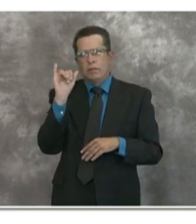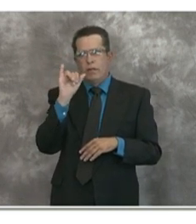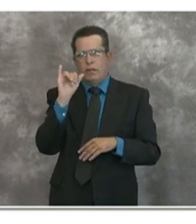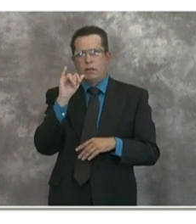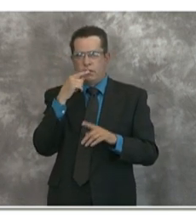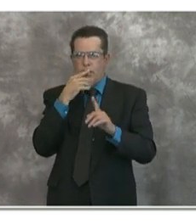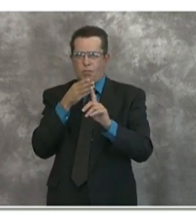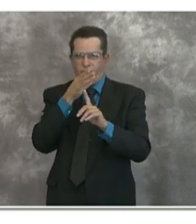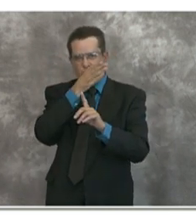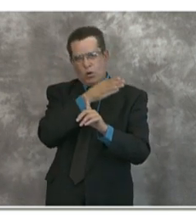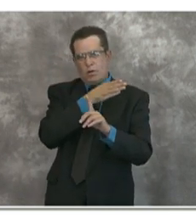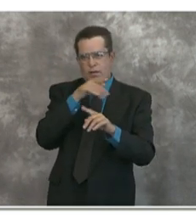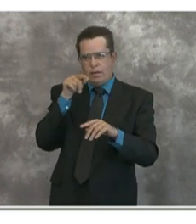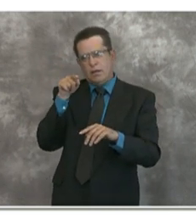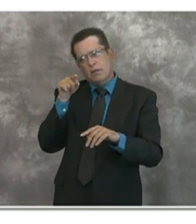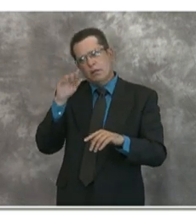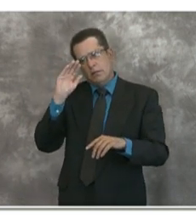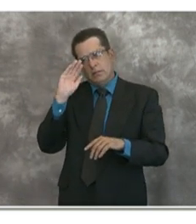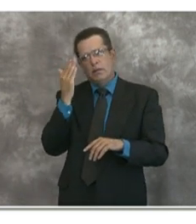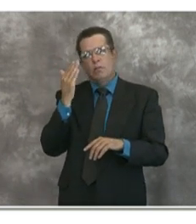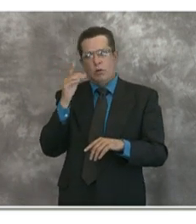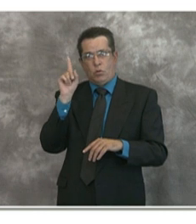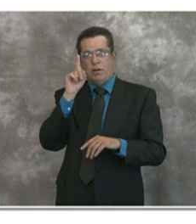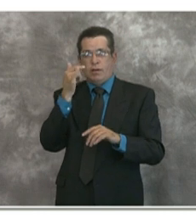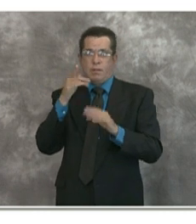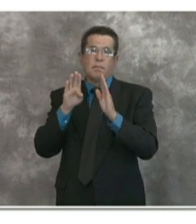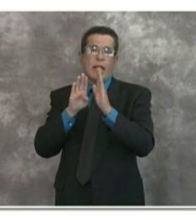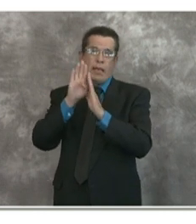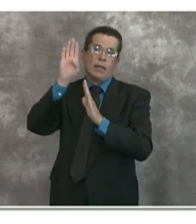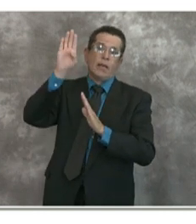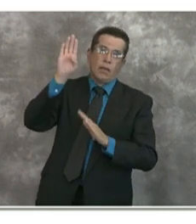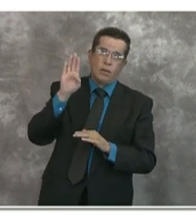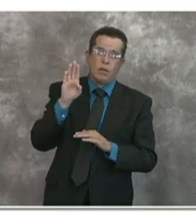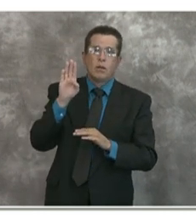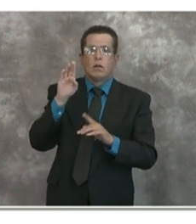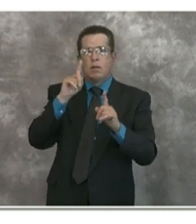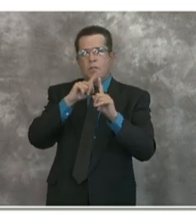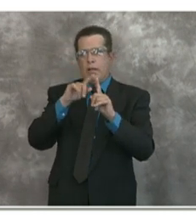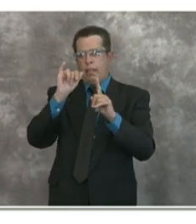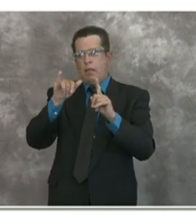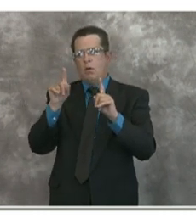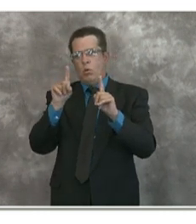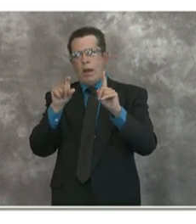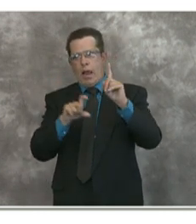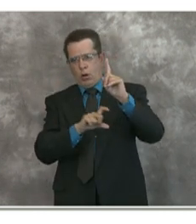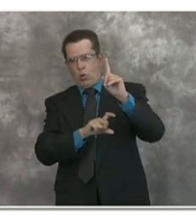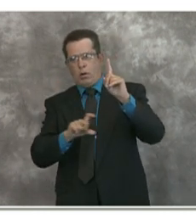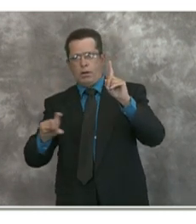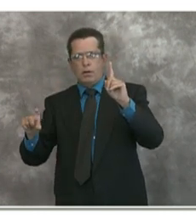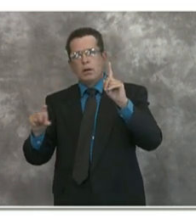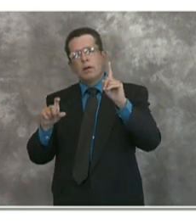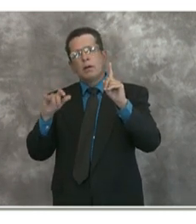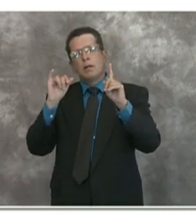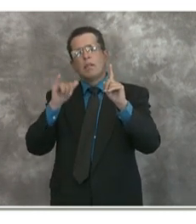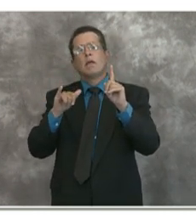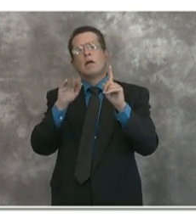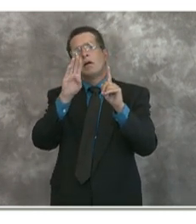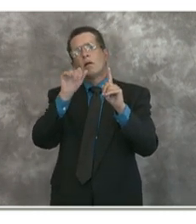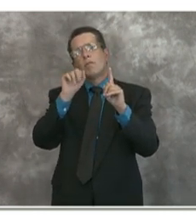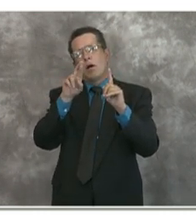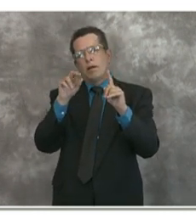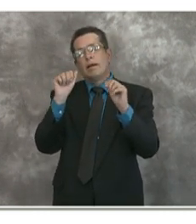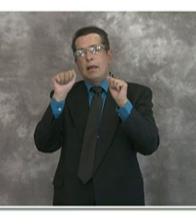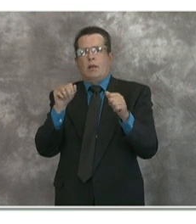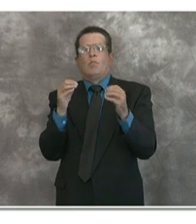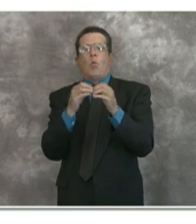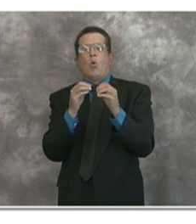previously, this appears to be where we have peaked, but the area under the bar could have